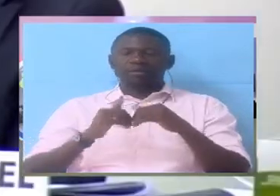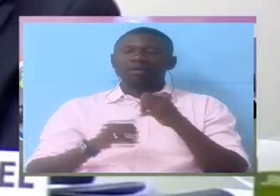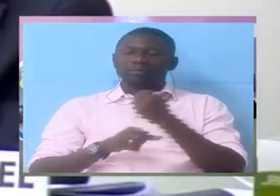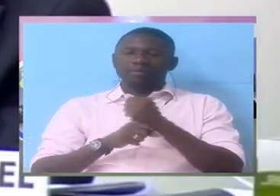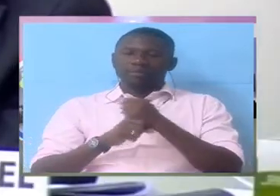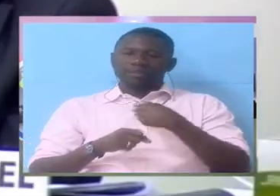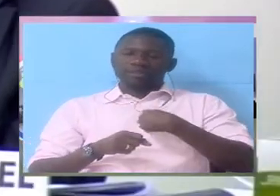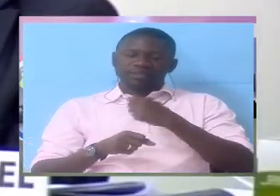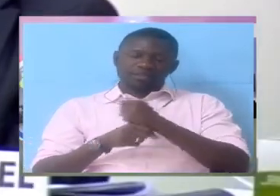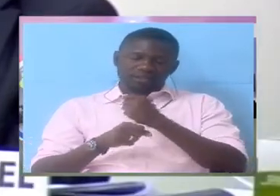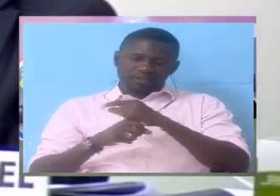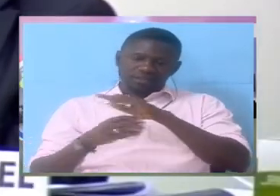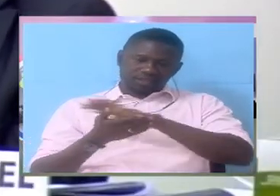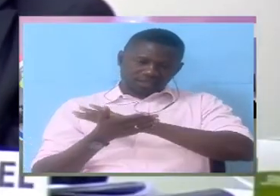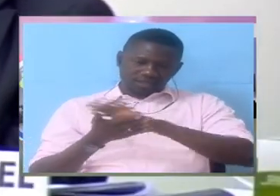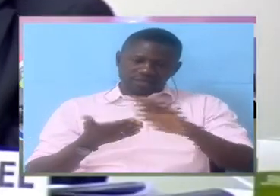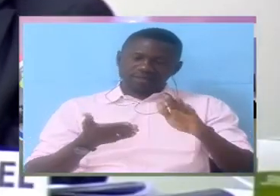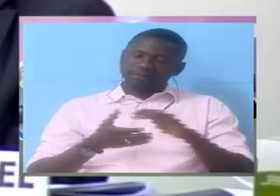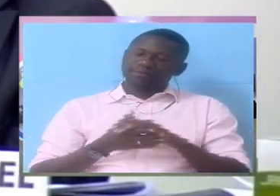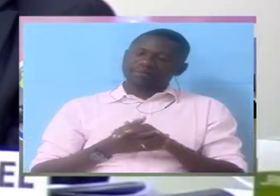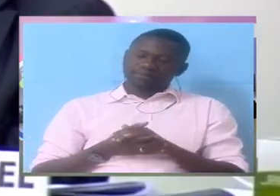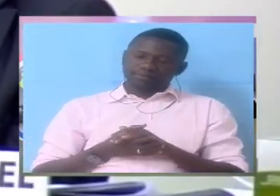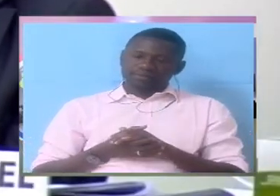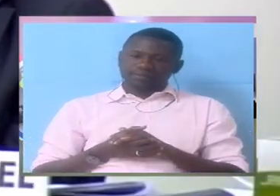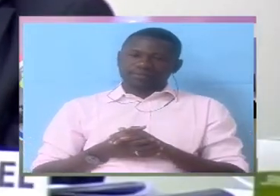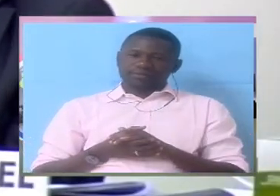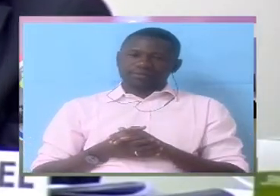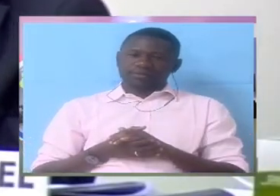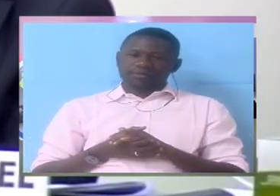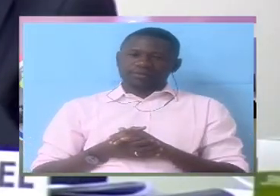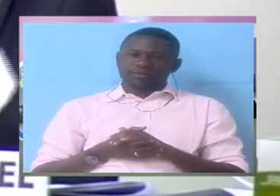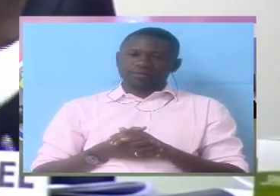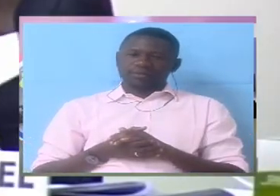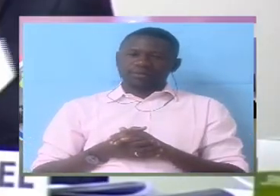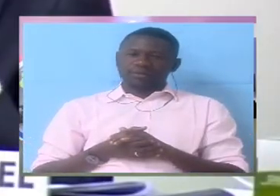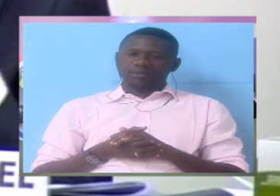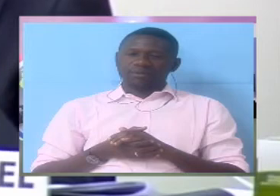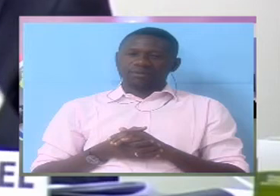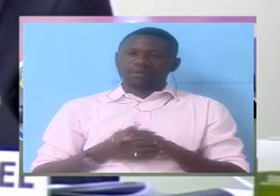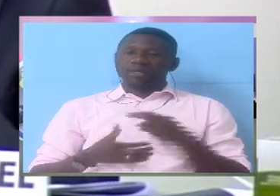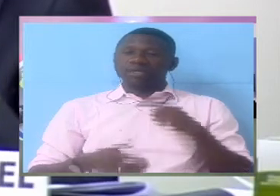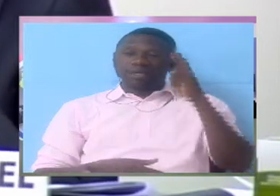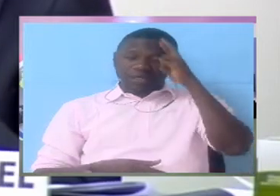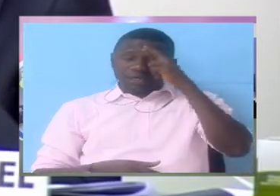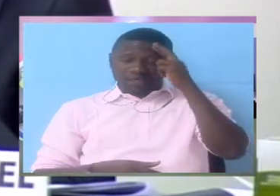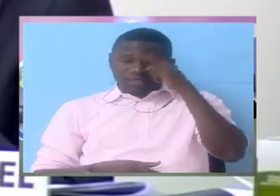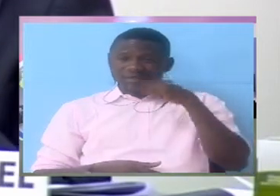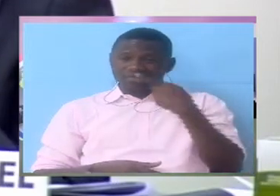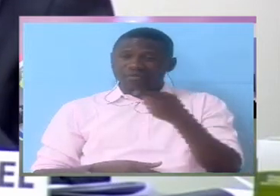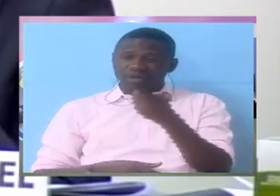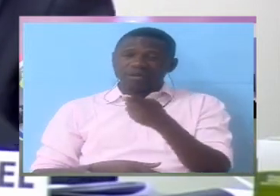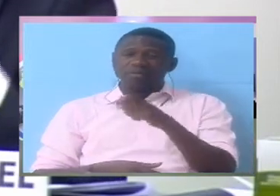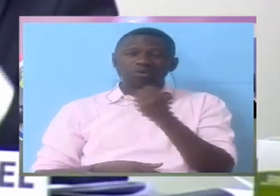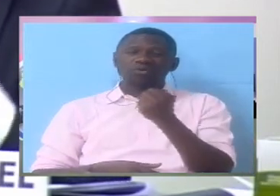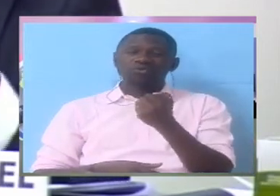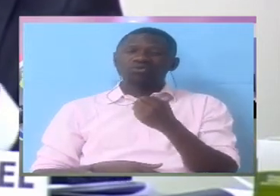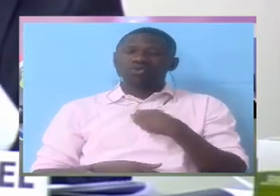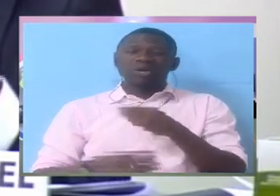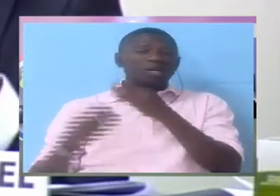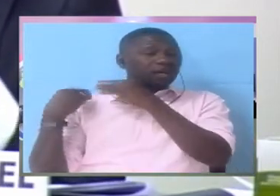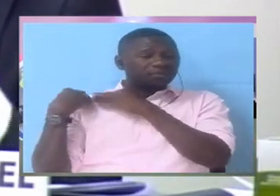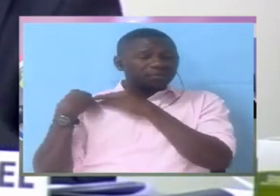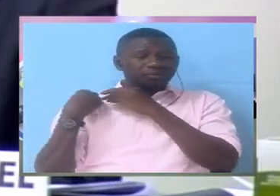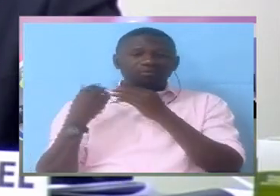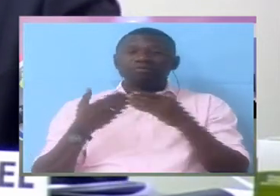And the reason for that, the rationale for that, is because you are the repository of information at the